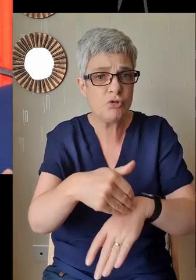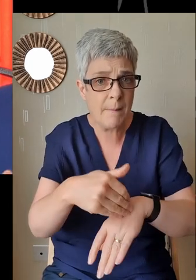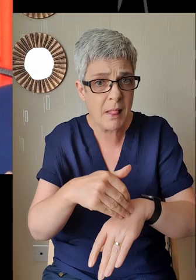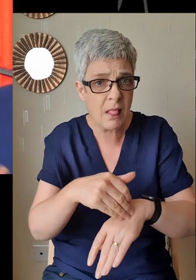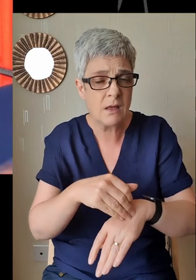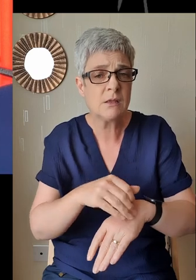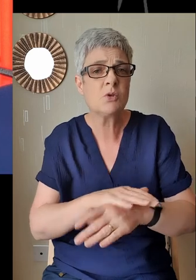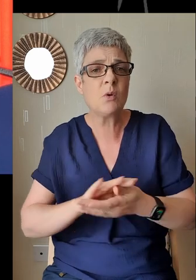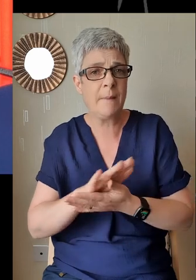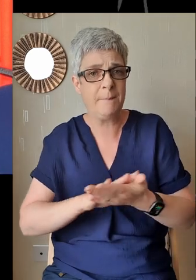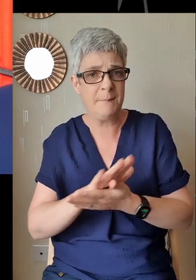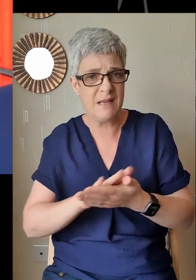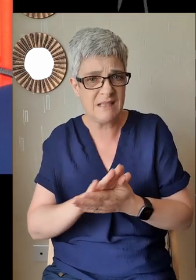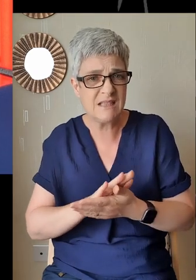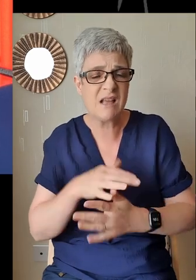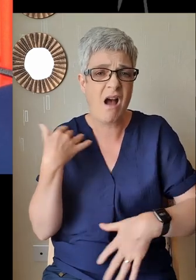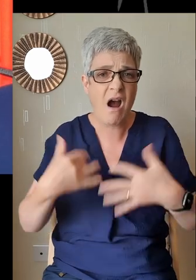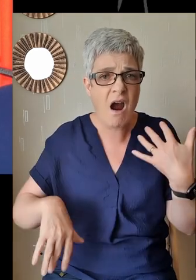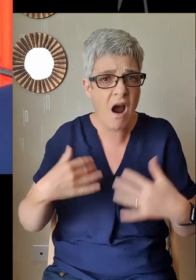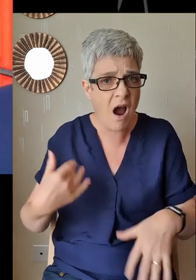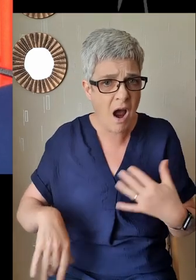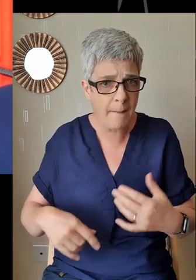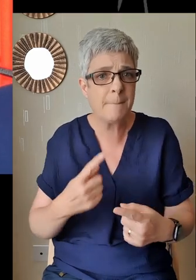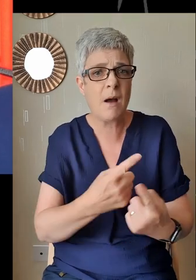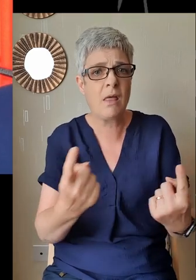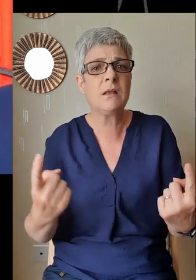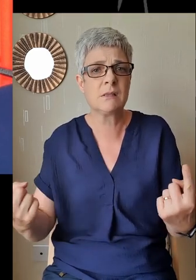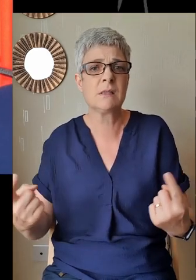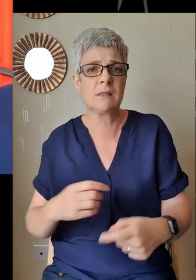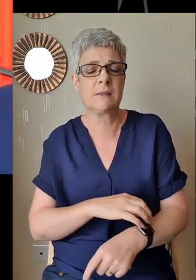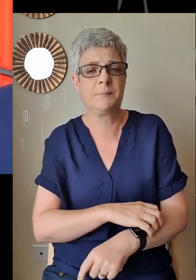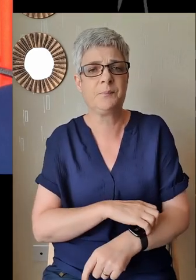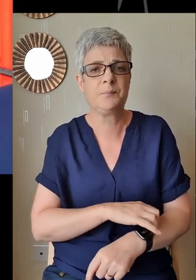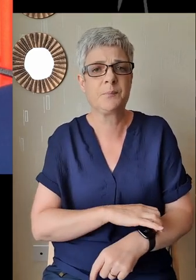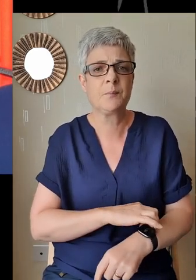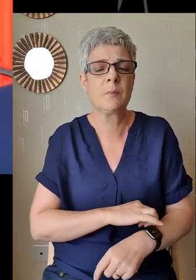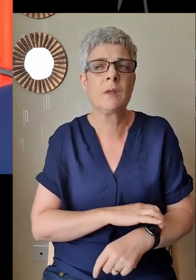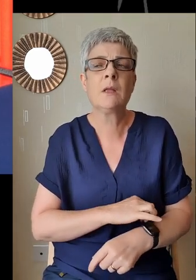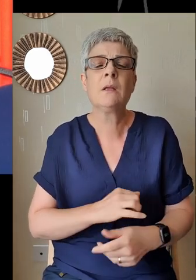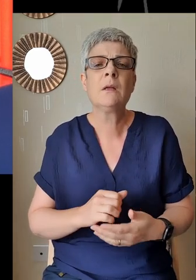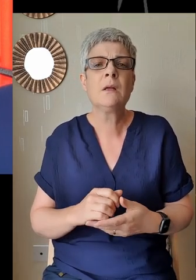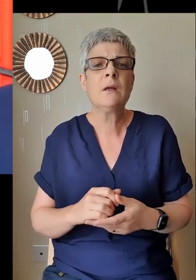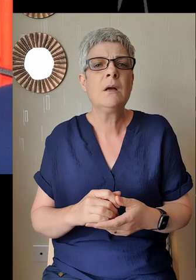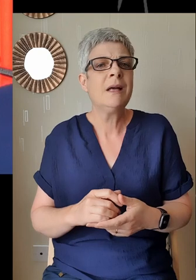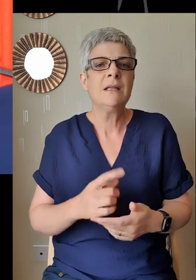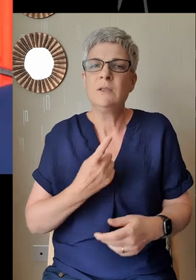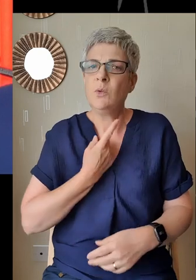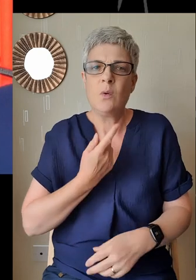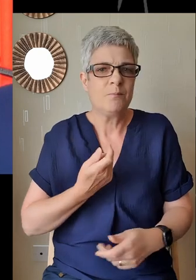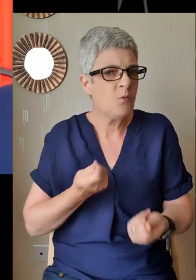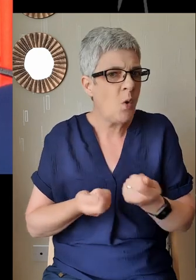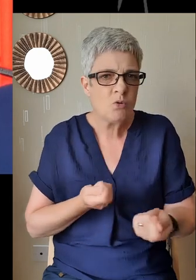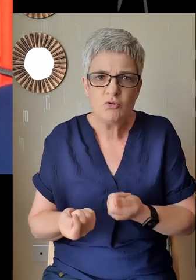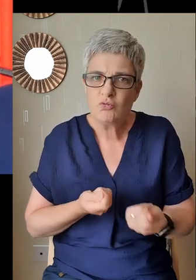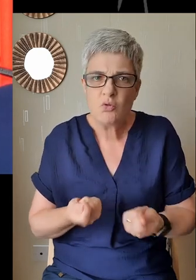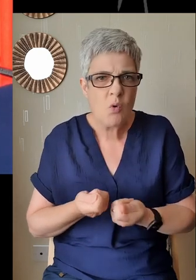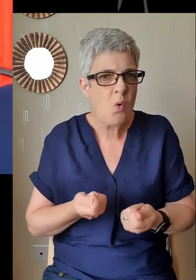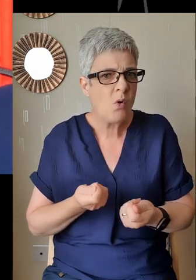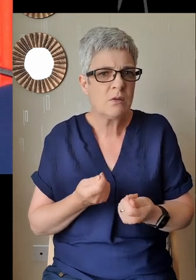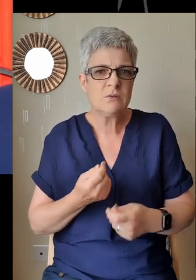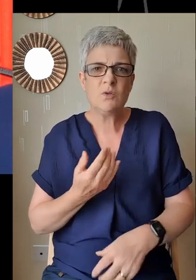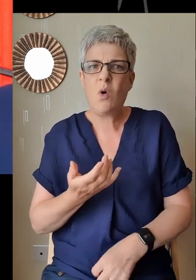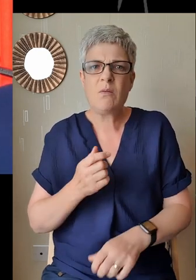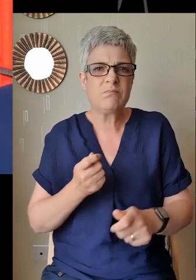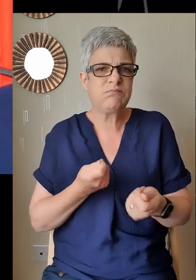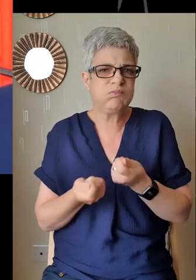lashes out and brings harm and danger to others. The not controlling, the not mastering our